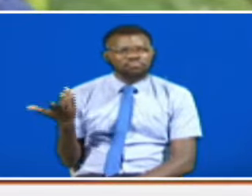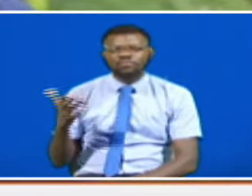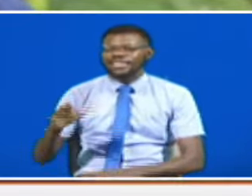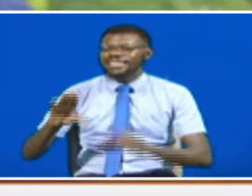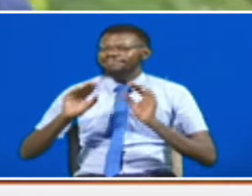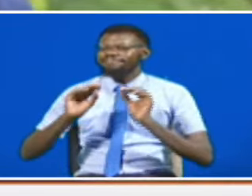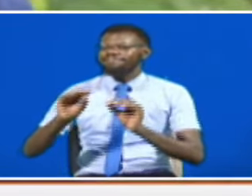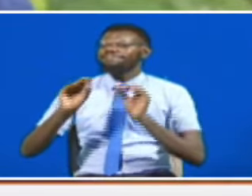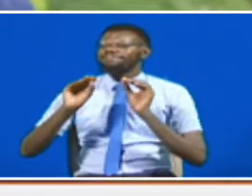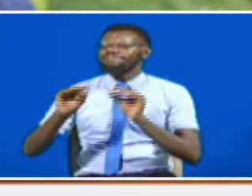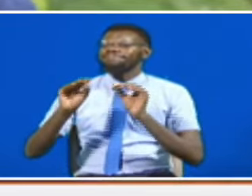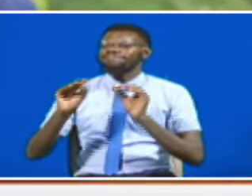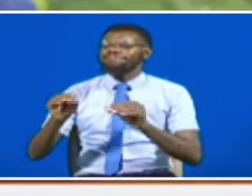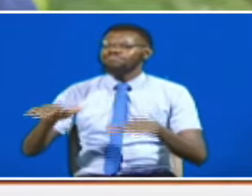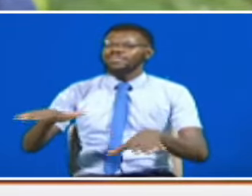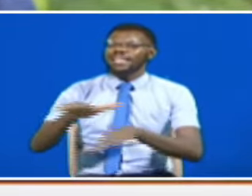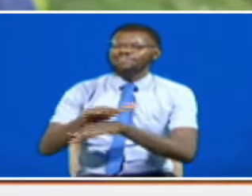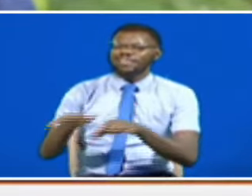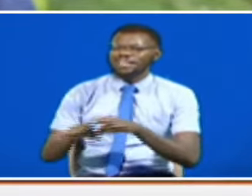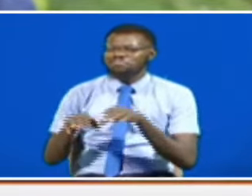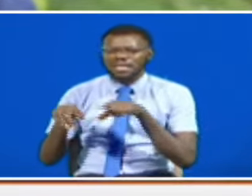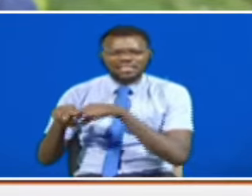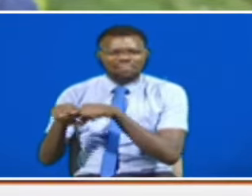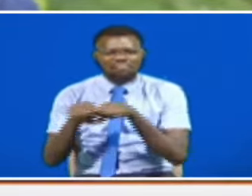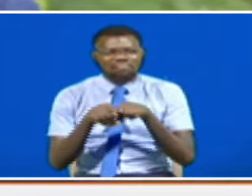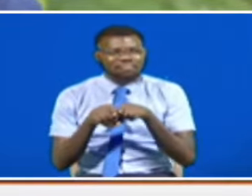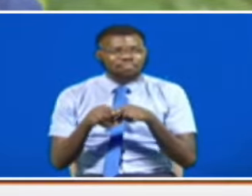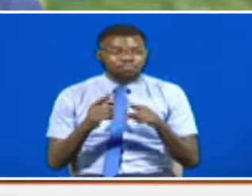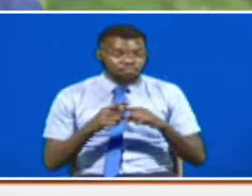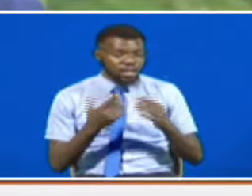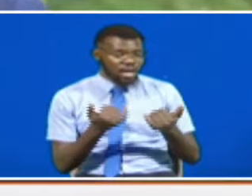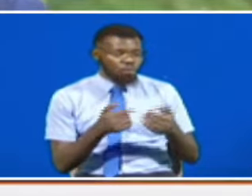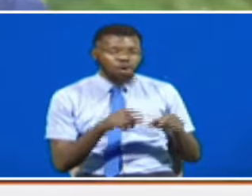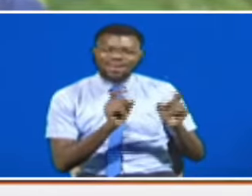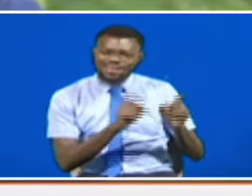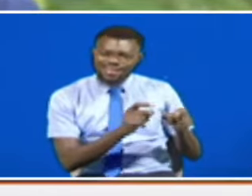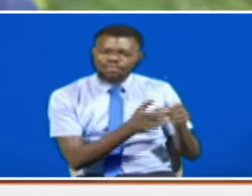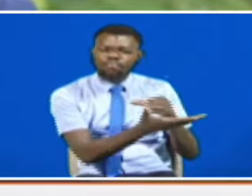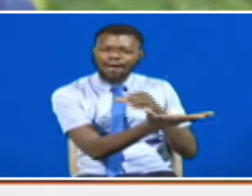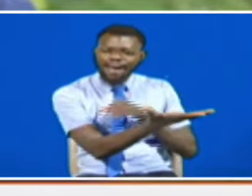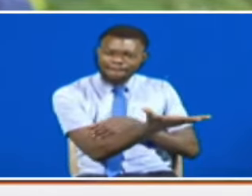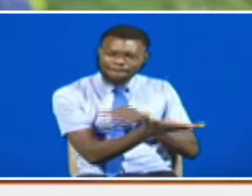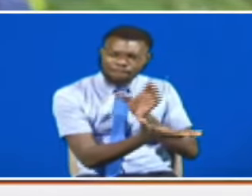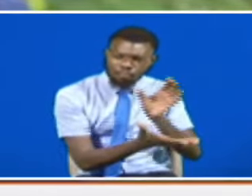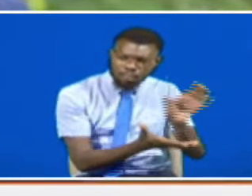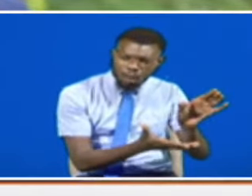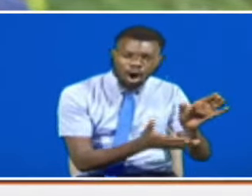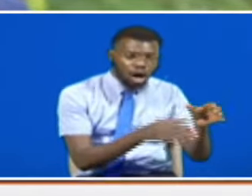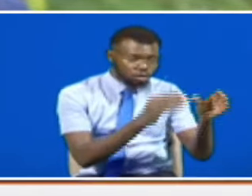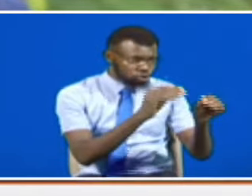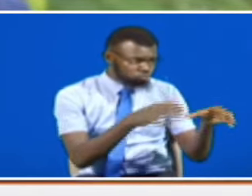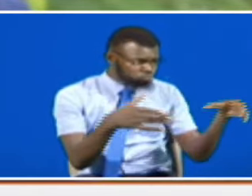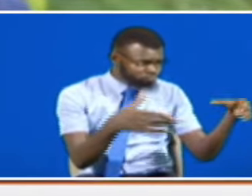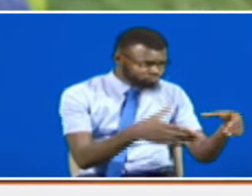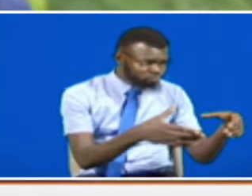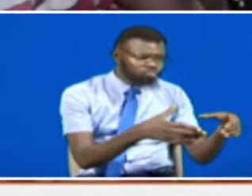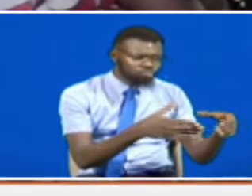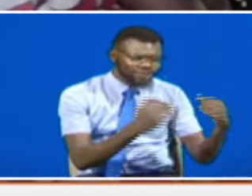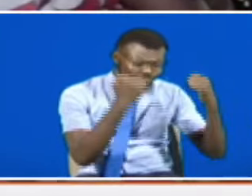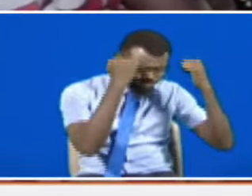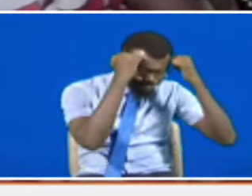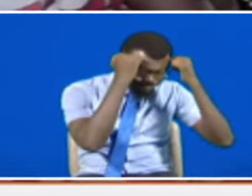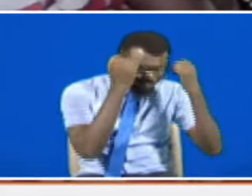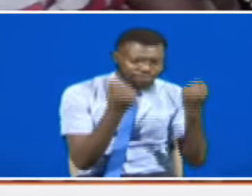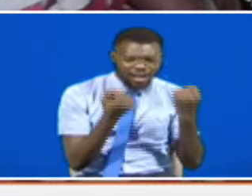to facilitate this, there's a need to equip these trainers with how they need to plan before they deliver this particular concept.